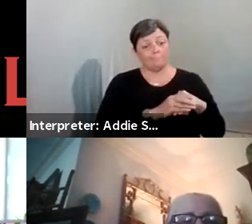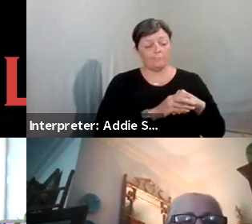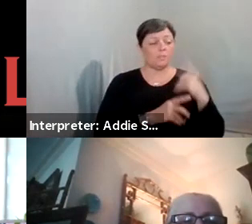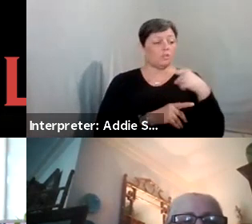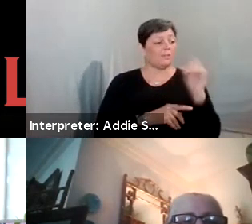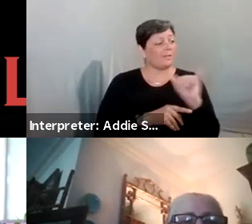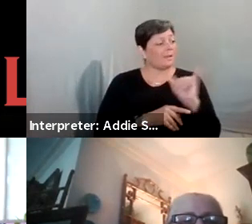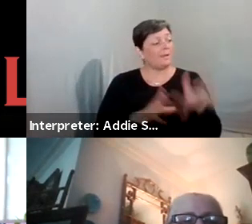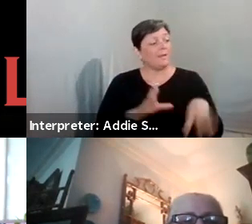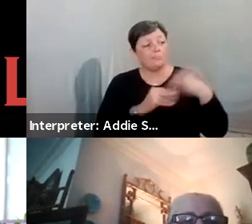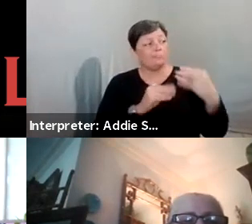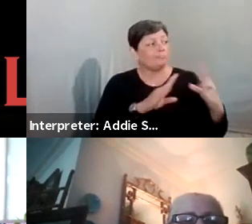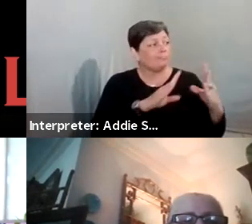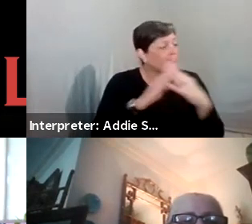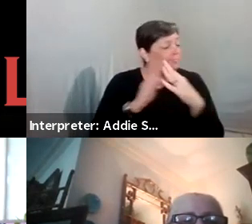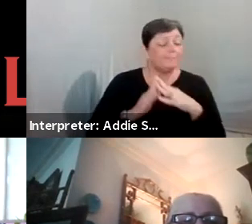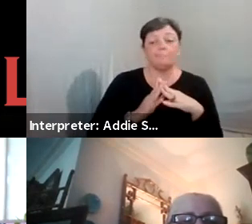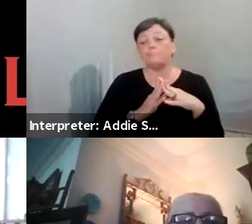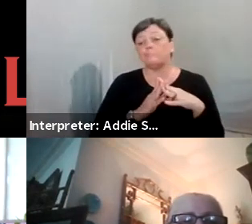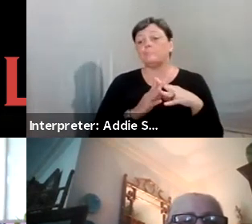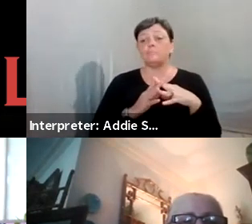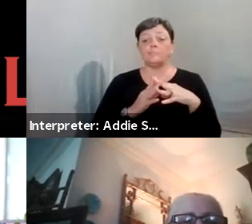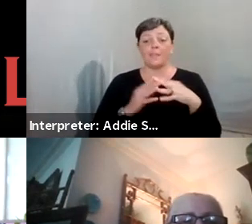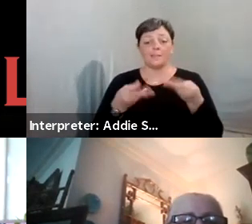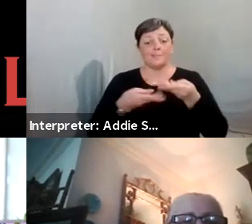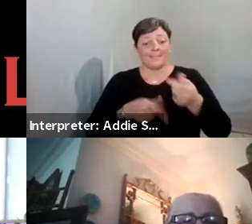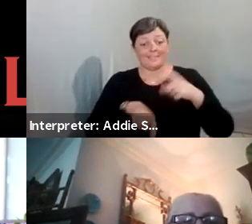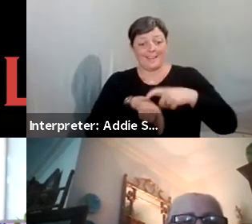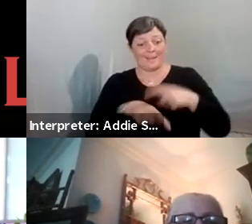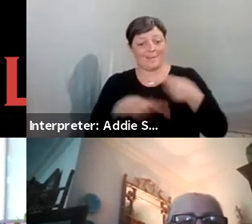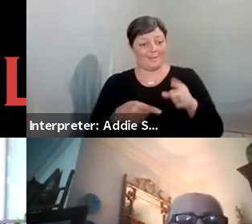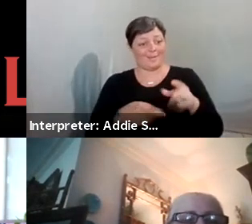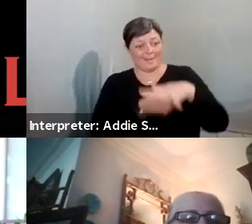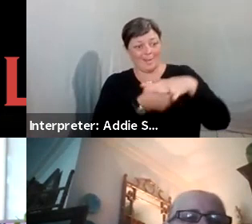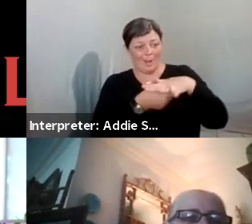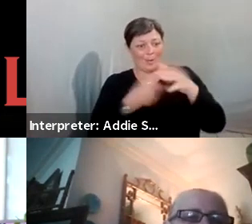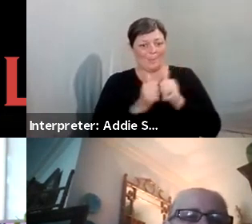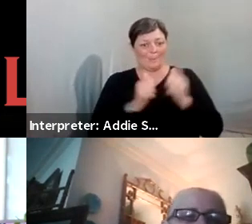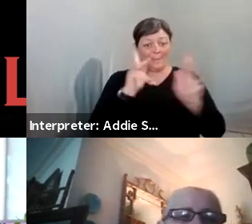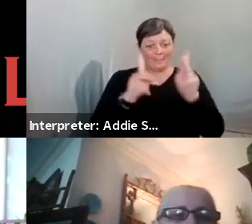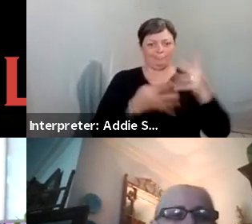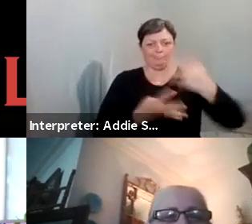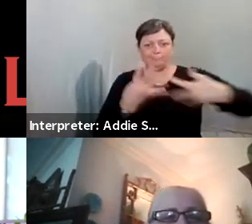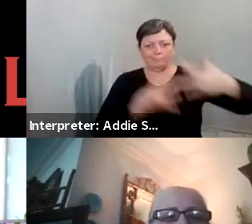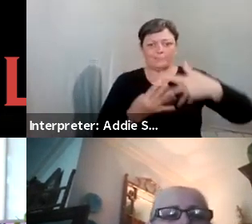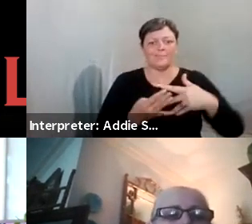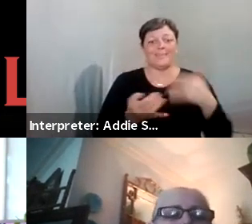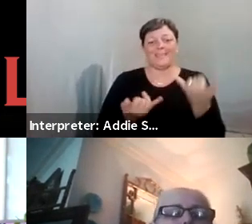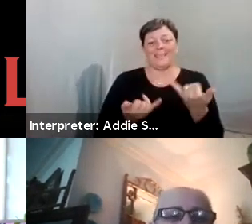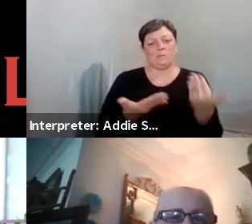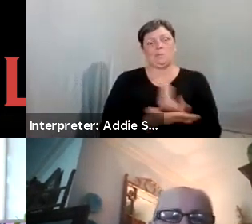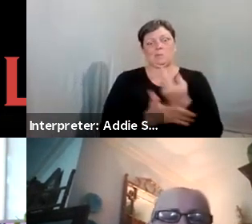like going out into the community, spending time in physical locations around people. We know that has been